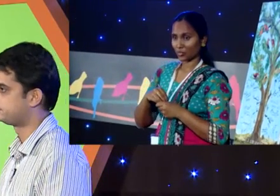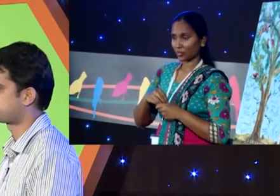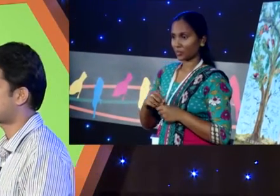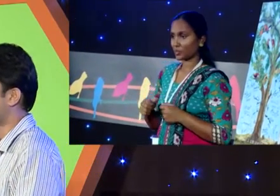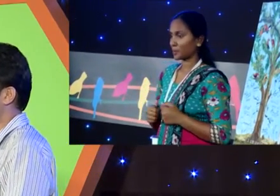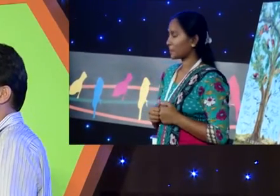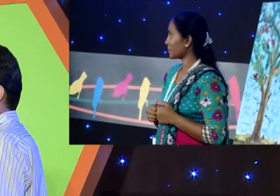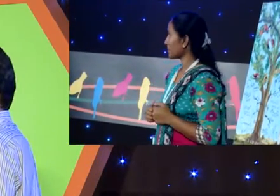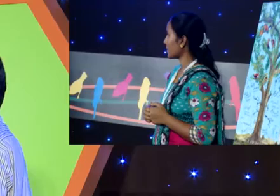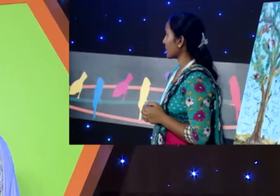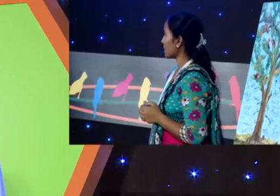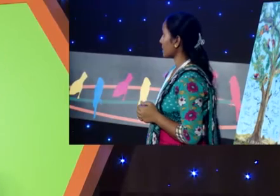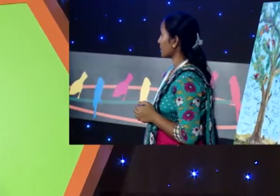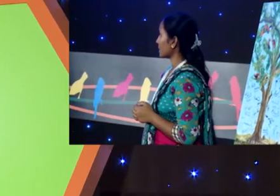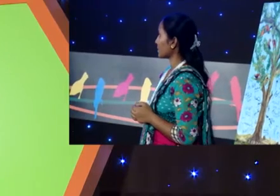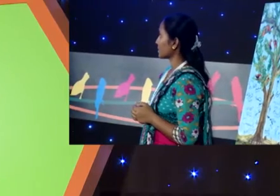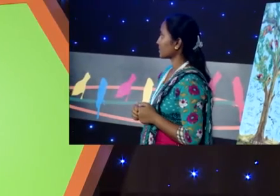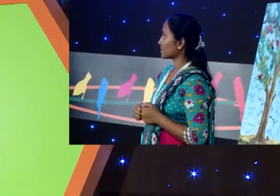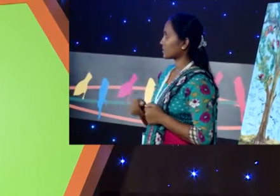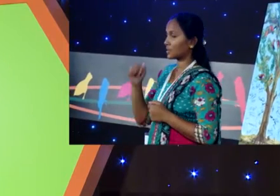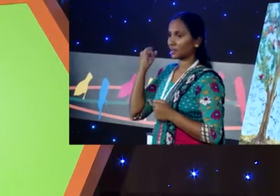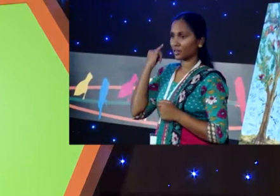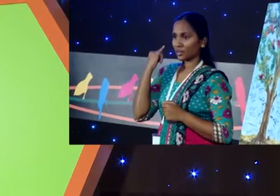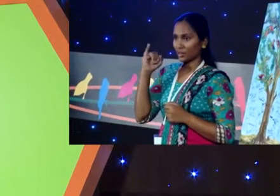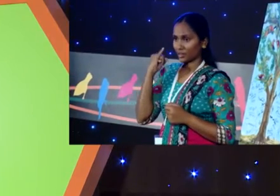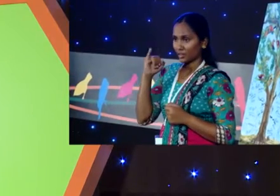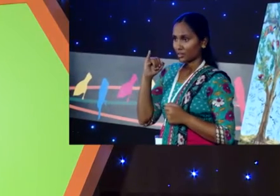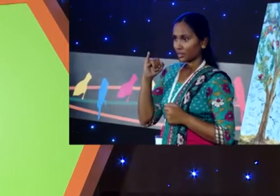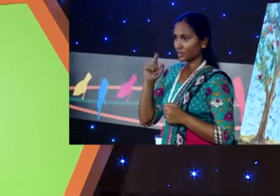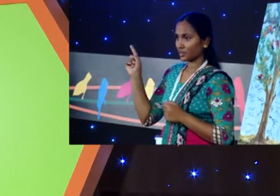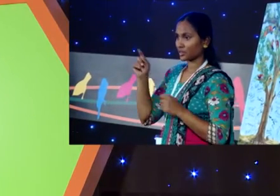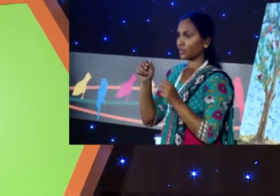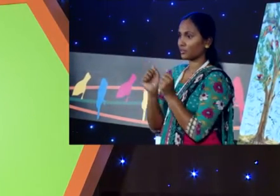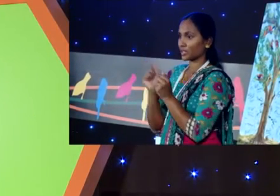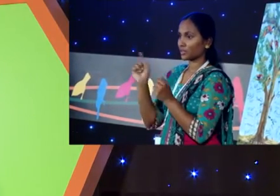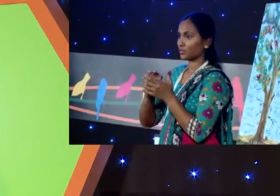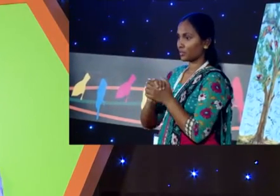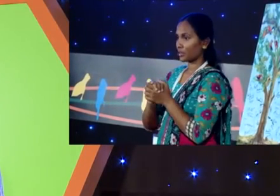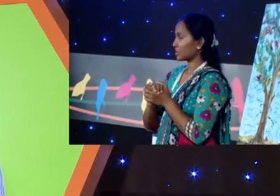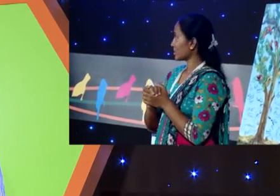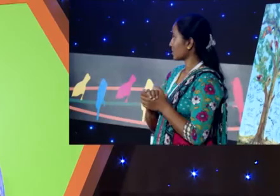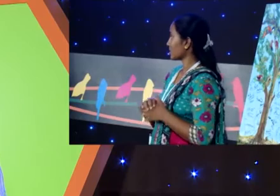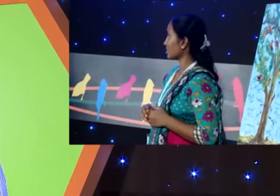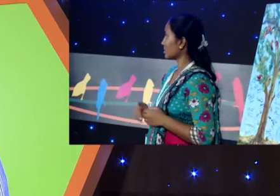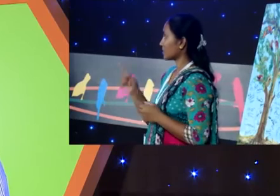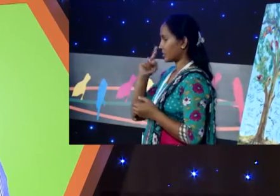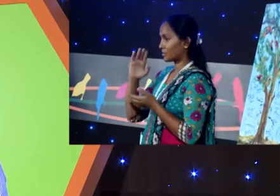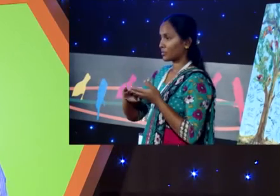things. So the idea really, you know, Anuradha and I, who's the co-founder and also my